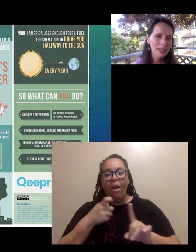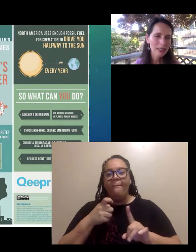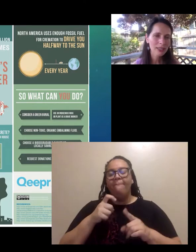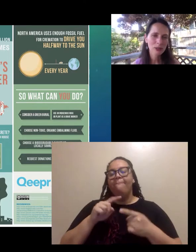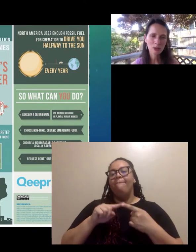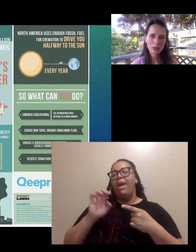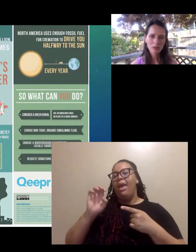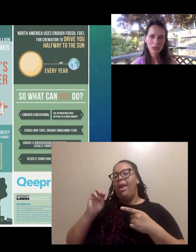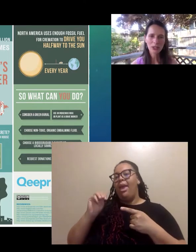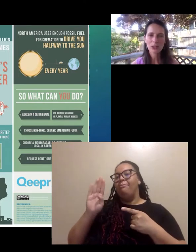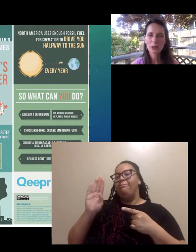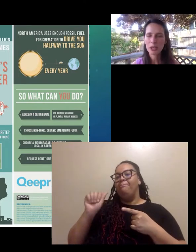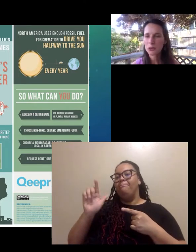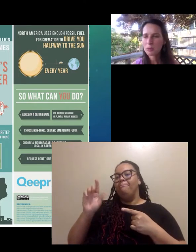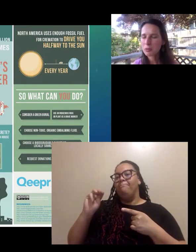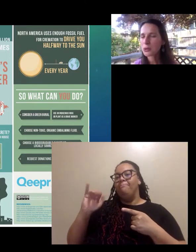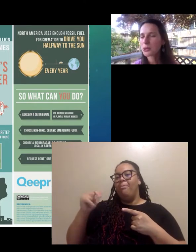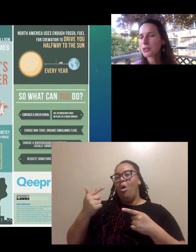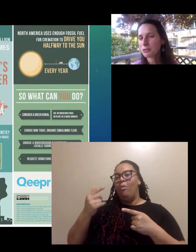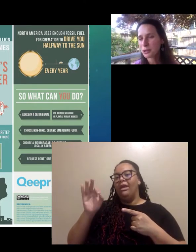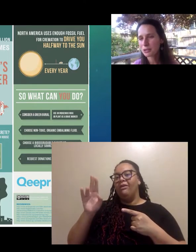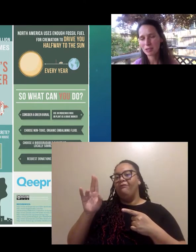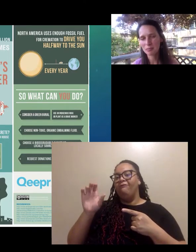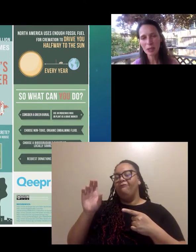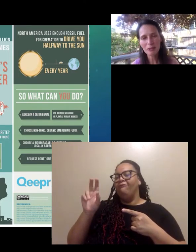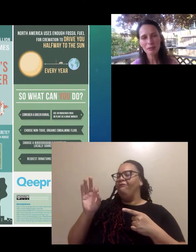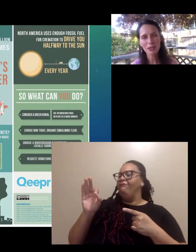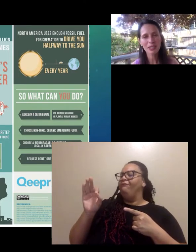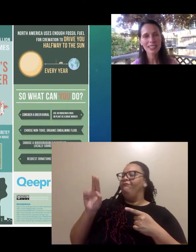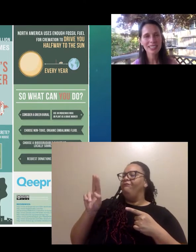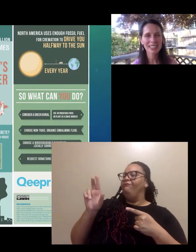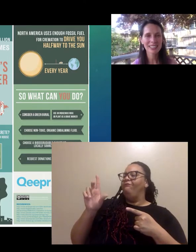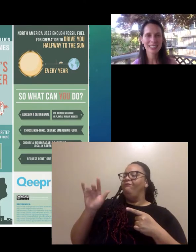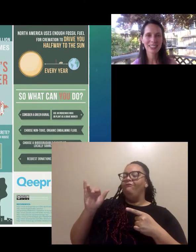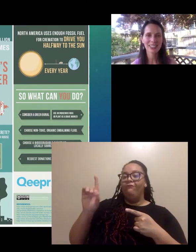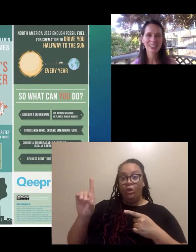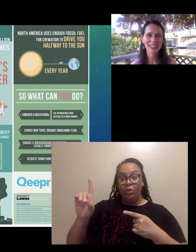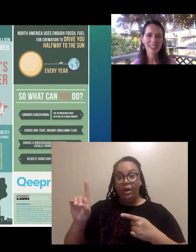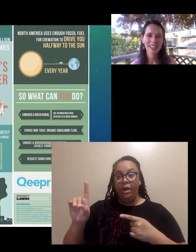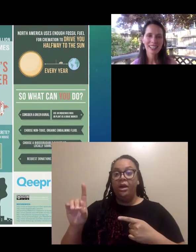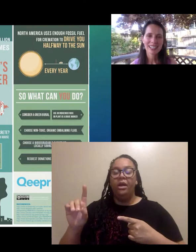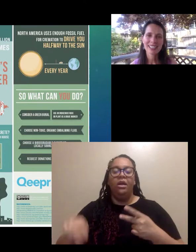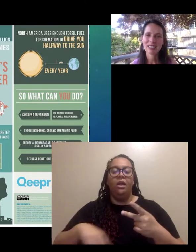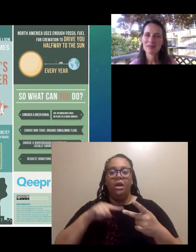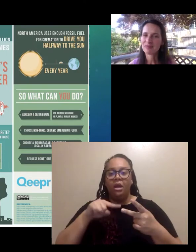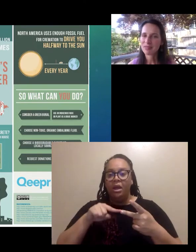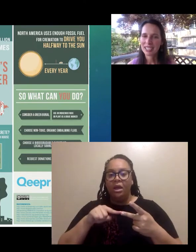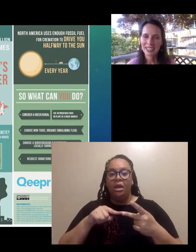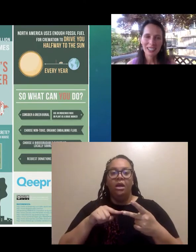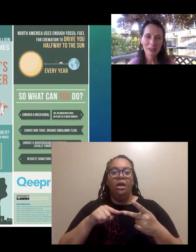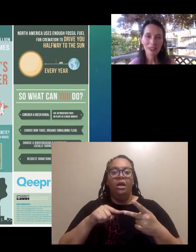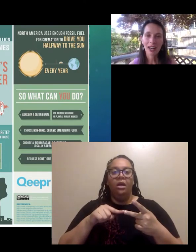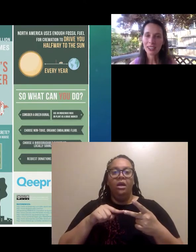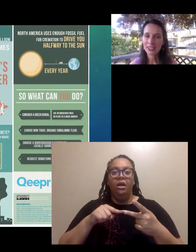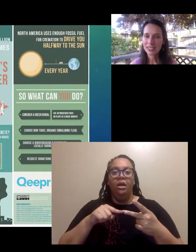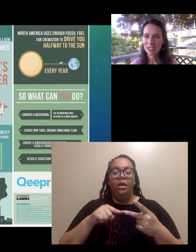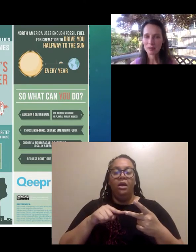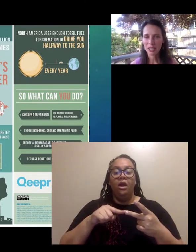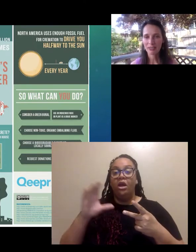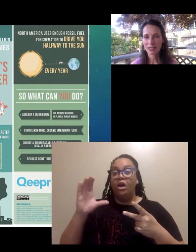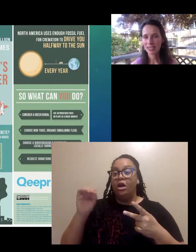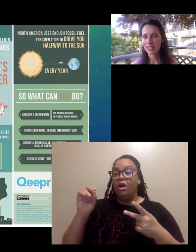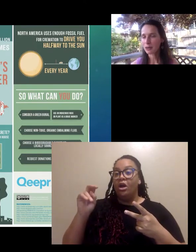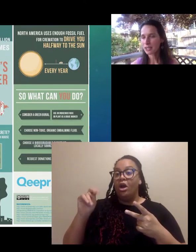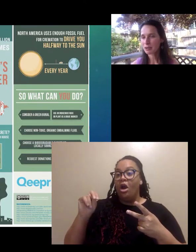fluid, you know, 1.2 Olympic swimming pools full of embalming fluid into the earth, um, enough concrete